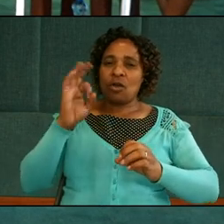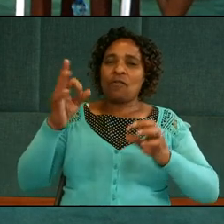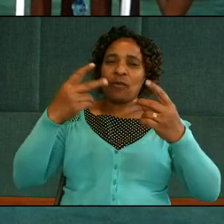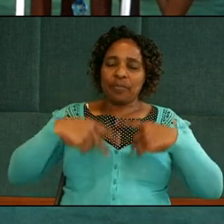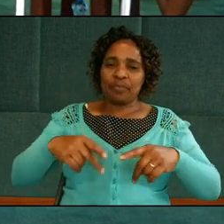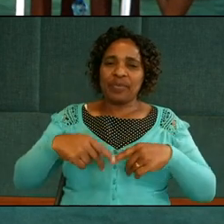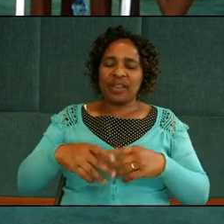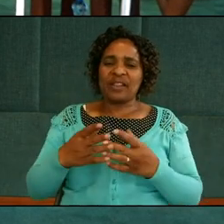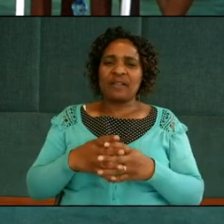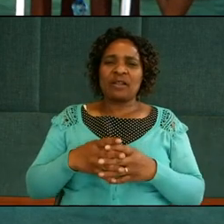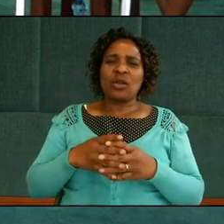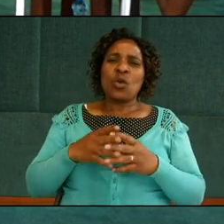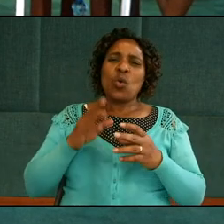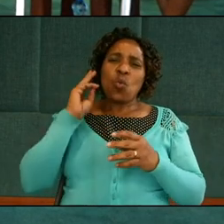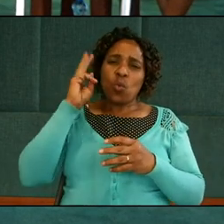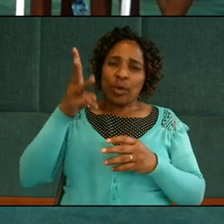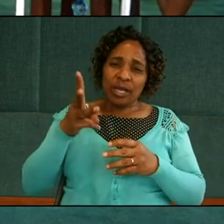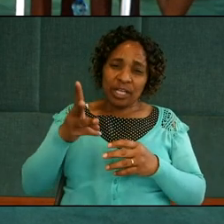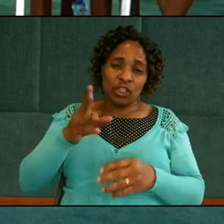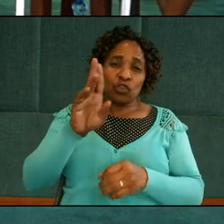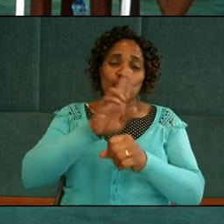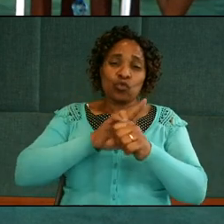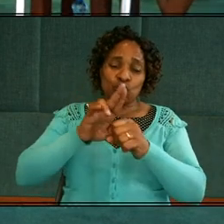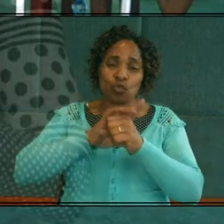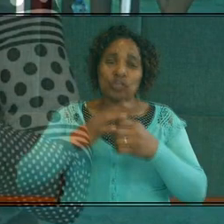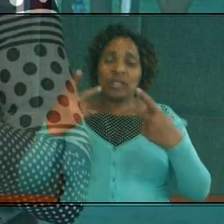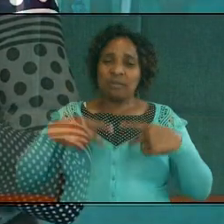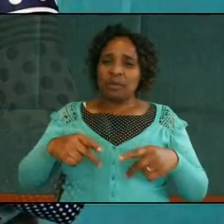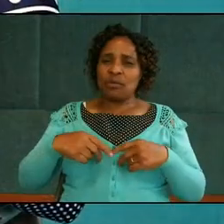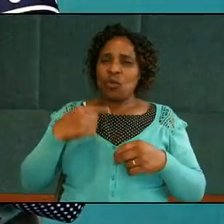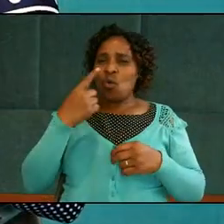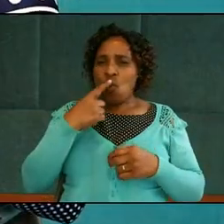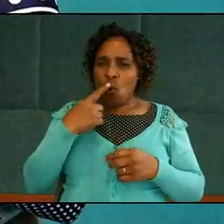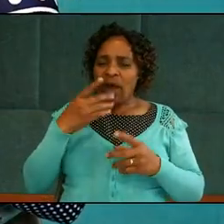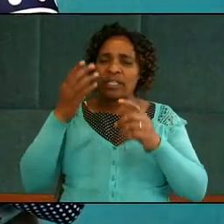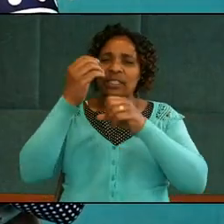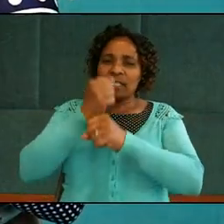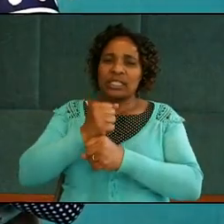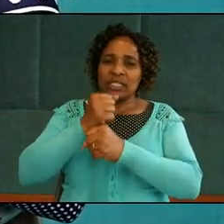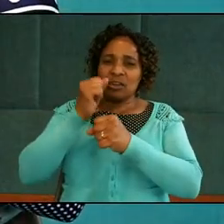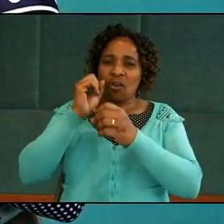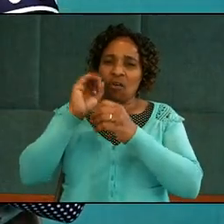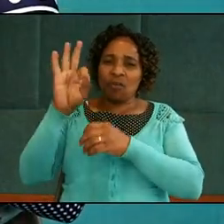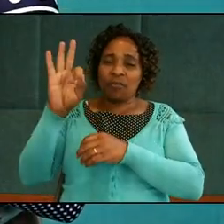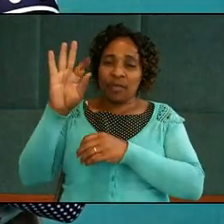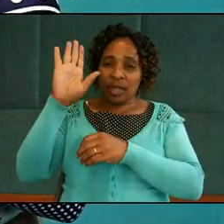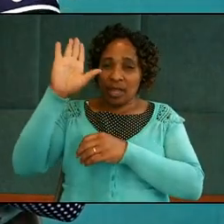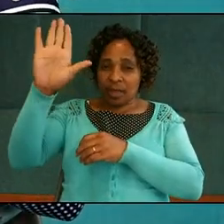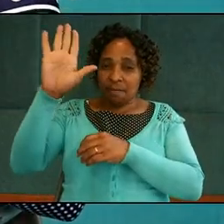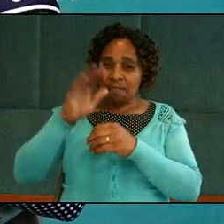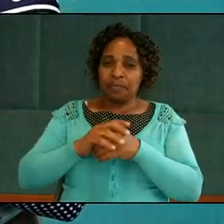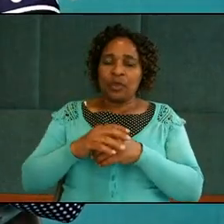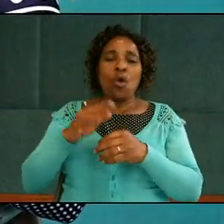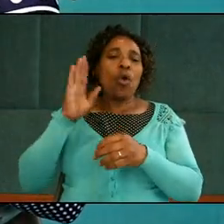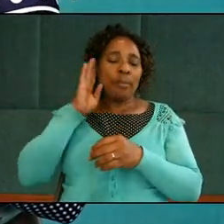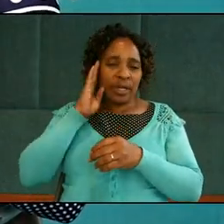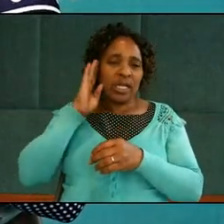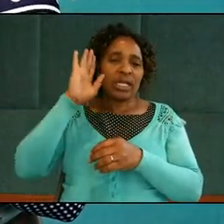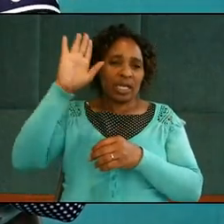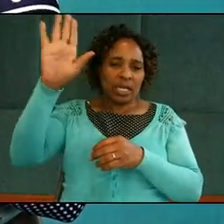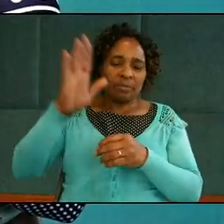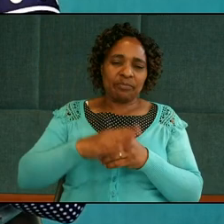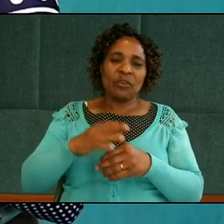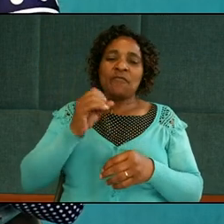So he's willing to use people who are trusting of him, who are obedient of him, and not people who